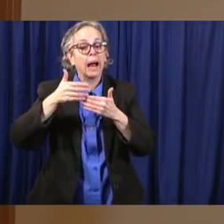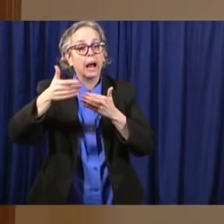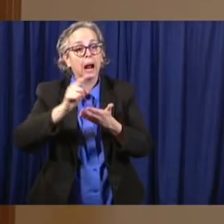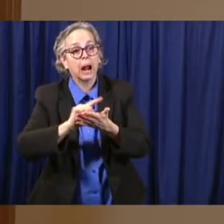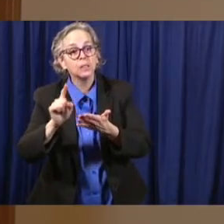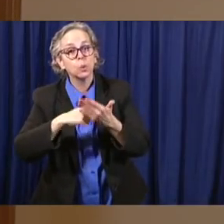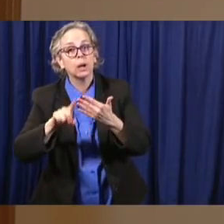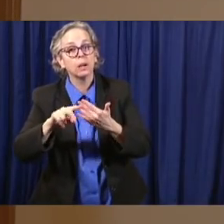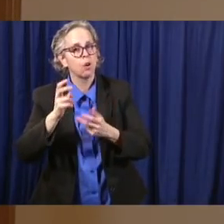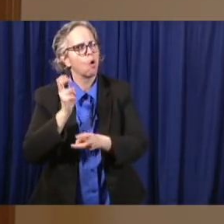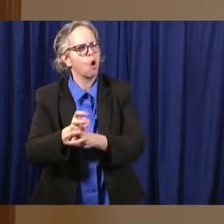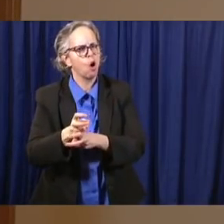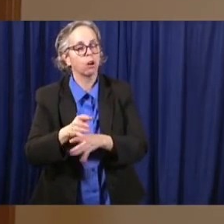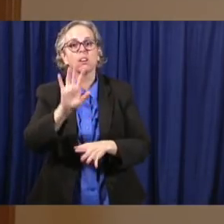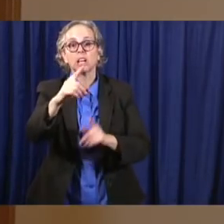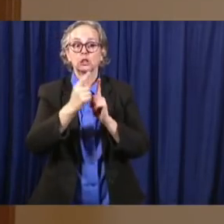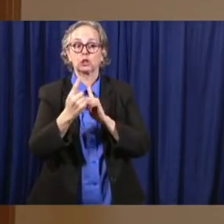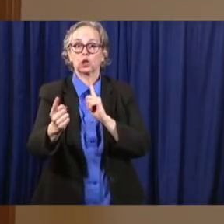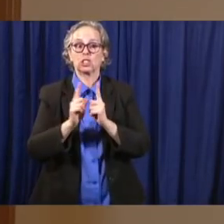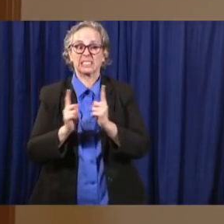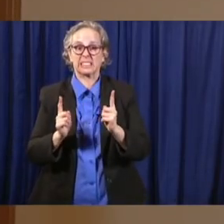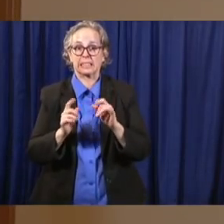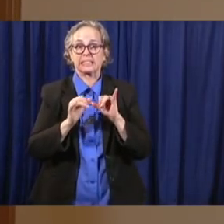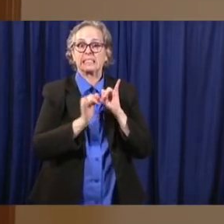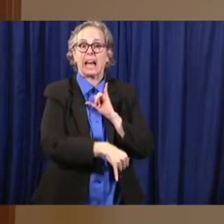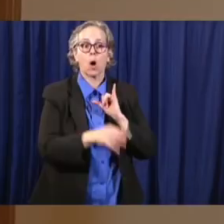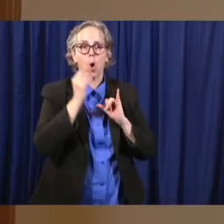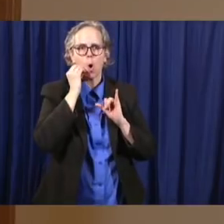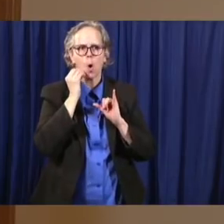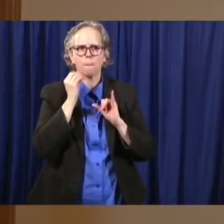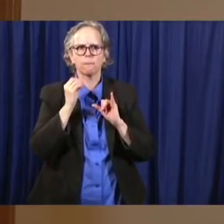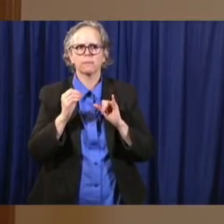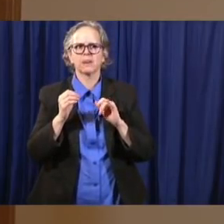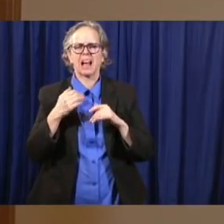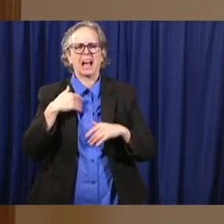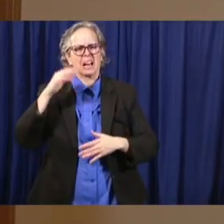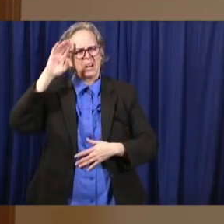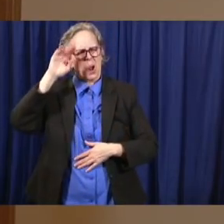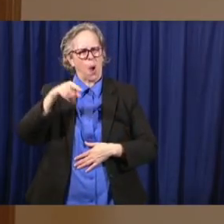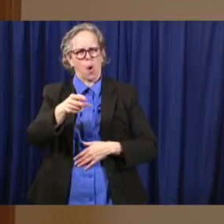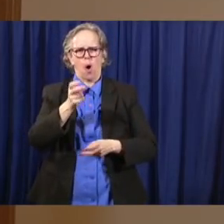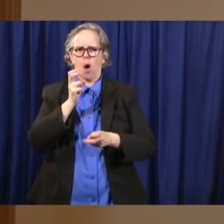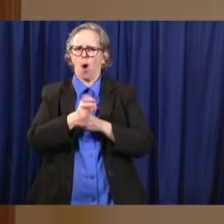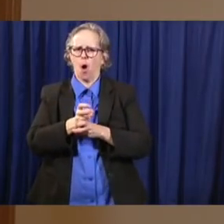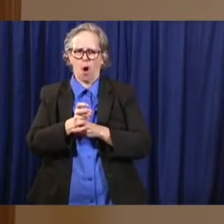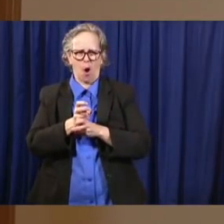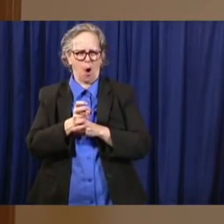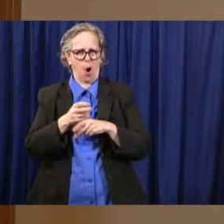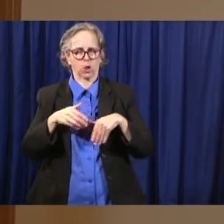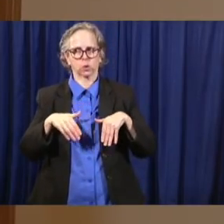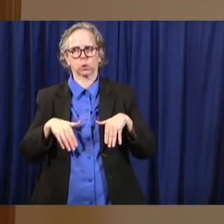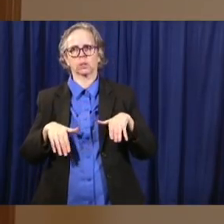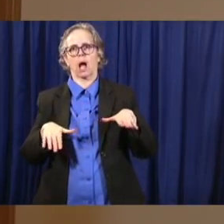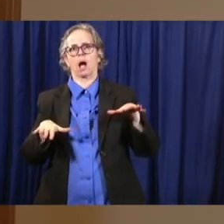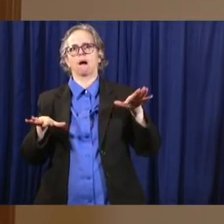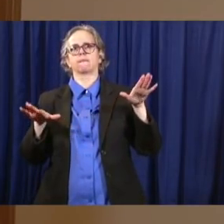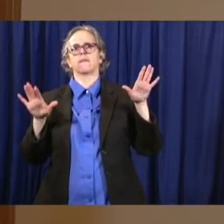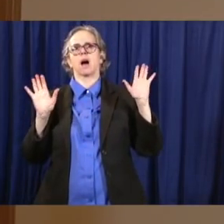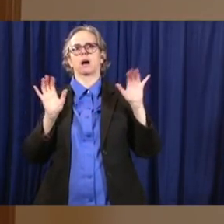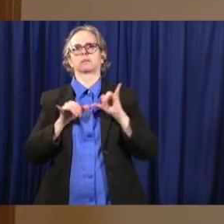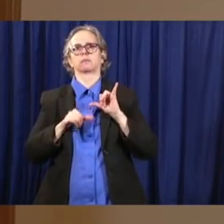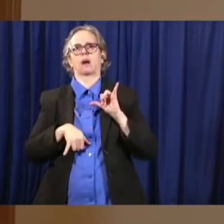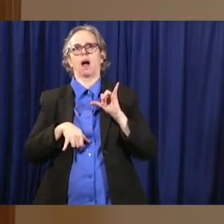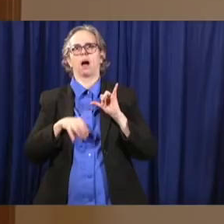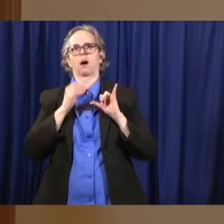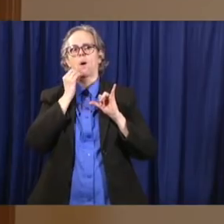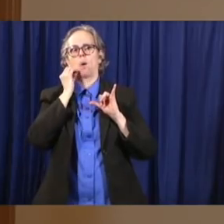painful sacrifices. We have hospitals that do a lot of elective surgeries. that aren't getting the income that they would normally get. There's